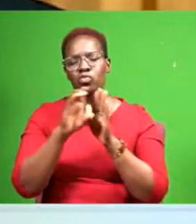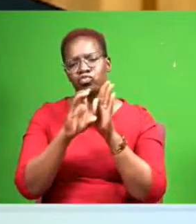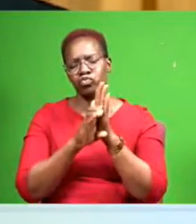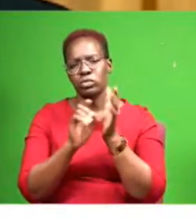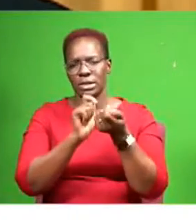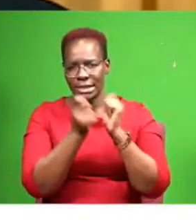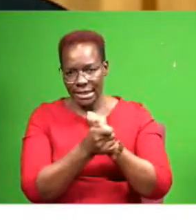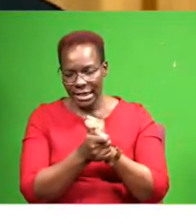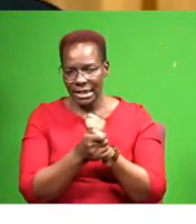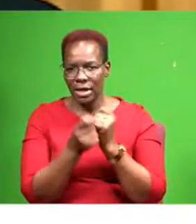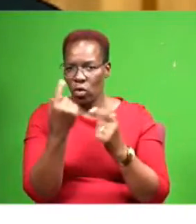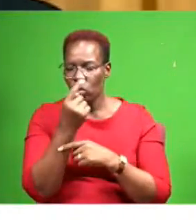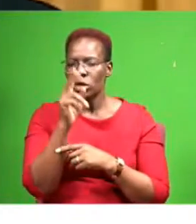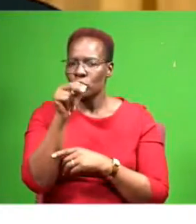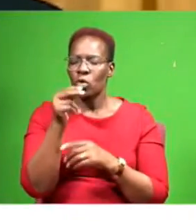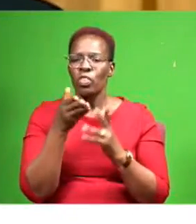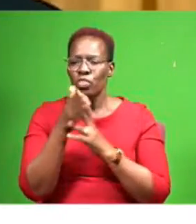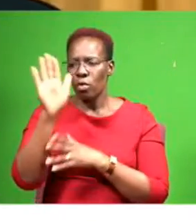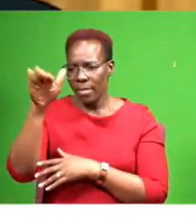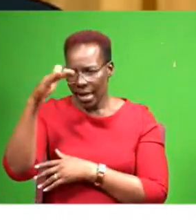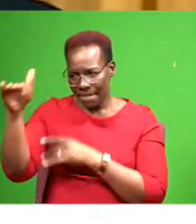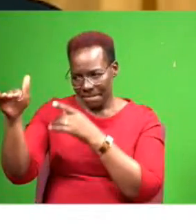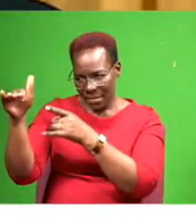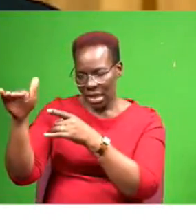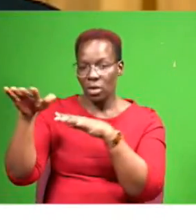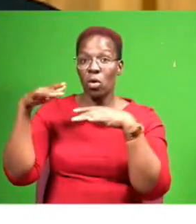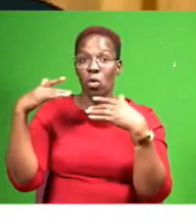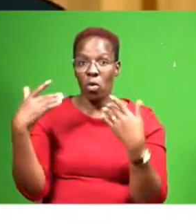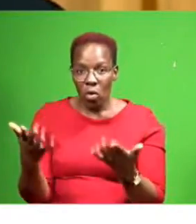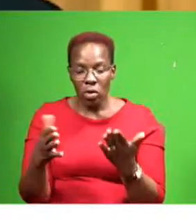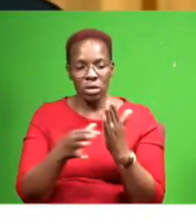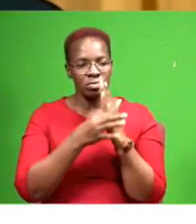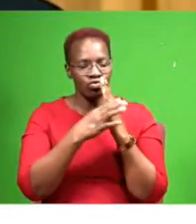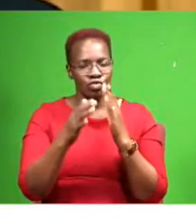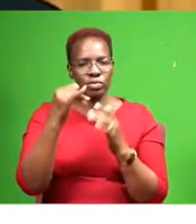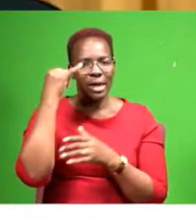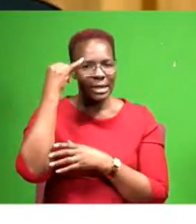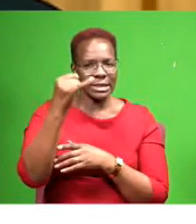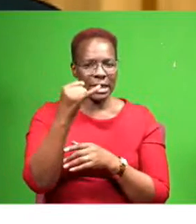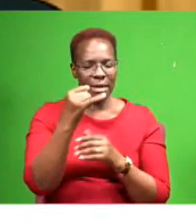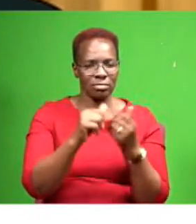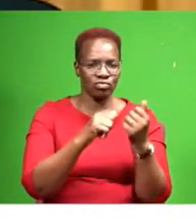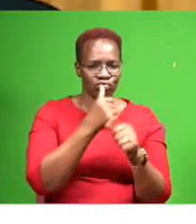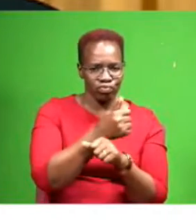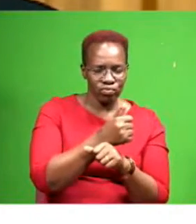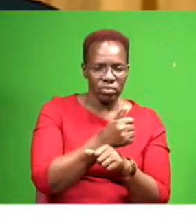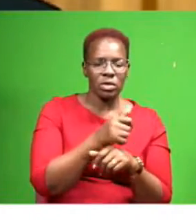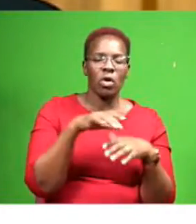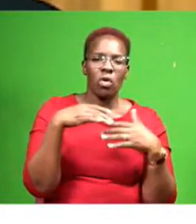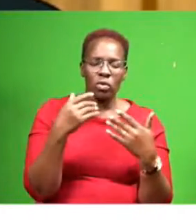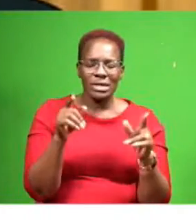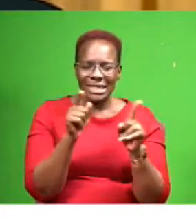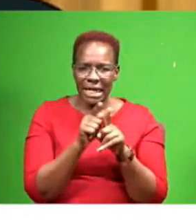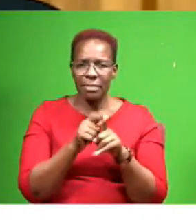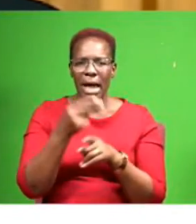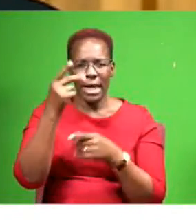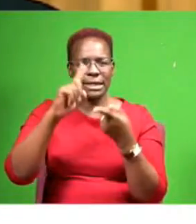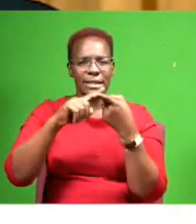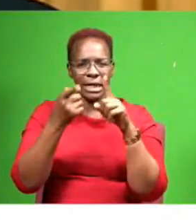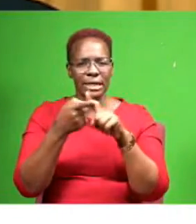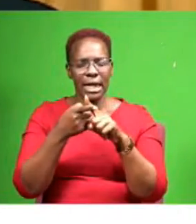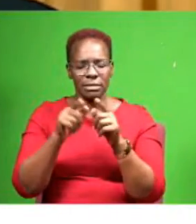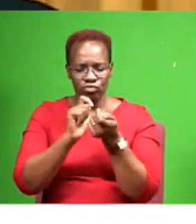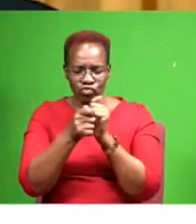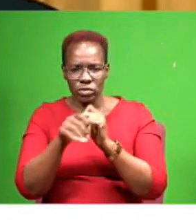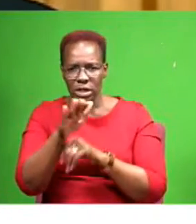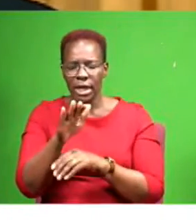to be made either through Parliament or through a popular initiative, but also provides a higher threshold for amendments relating to